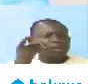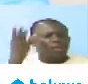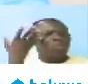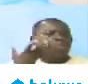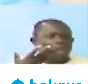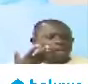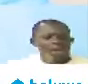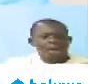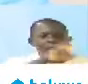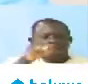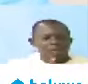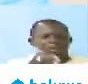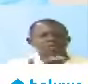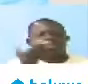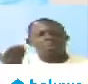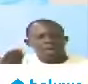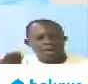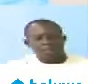birth?